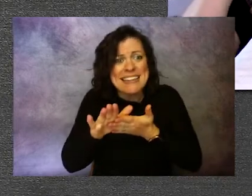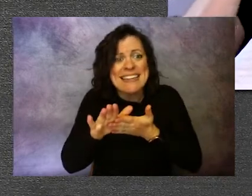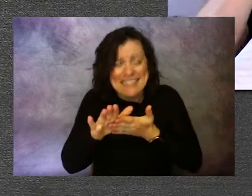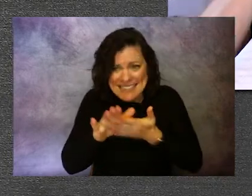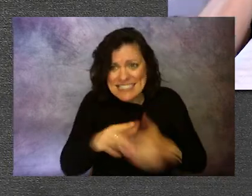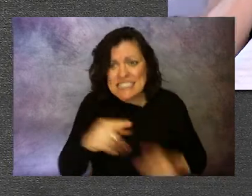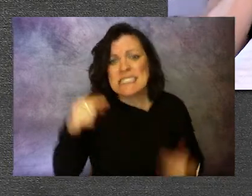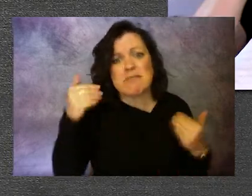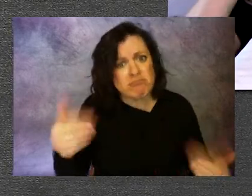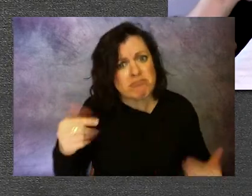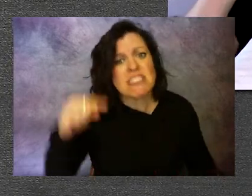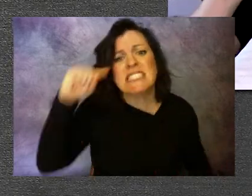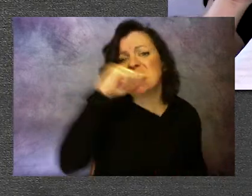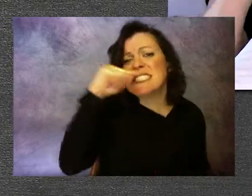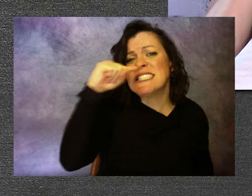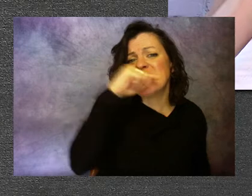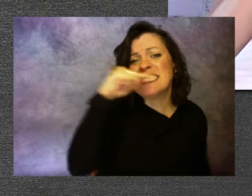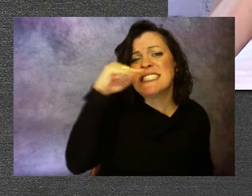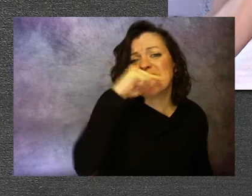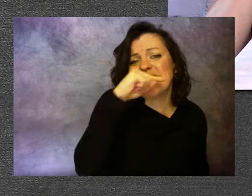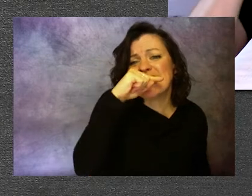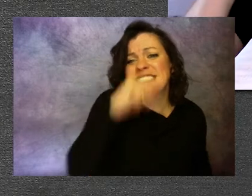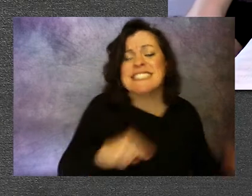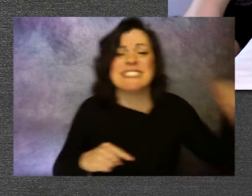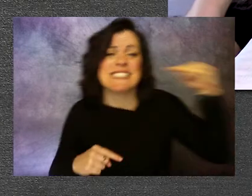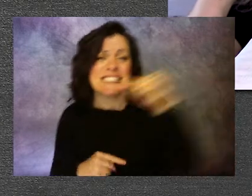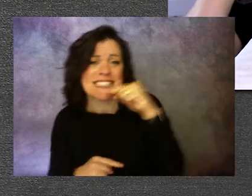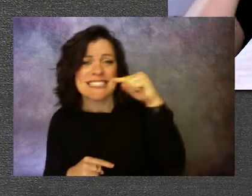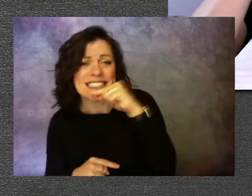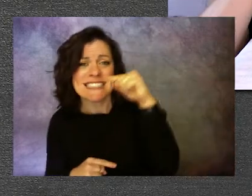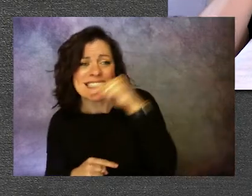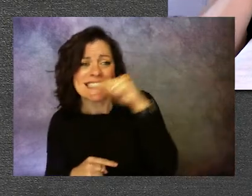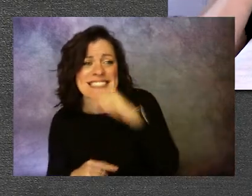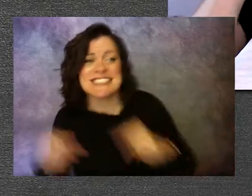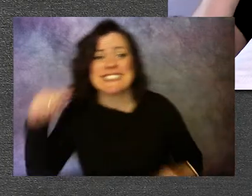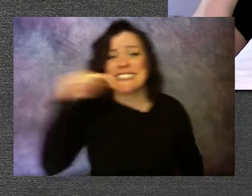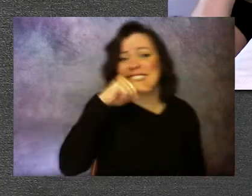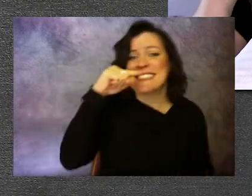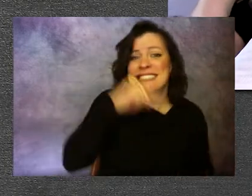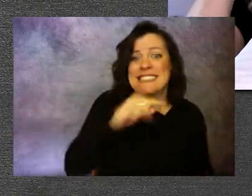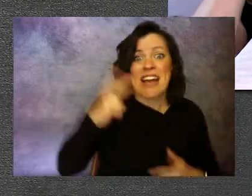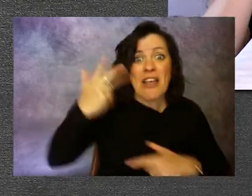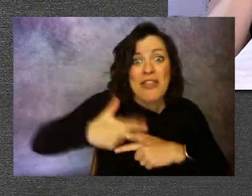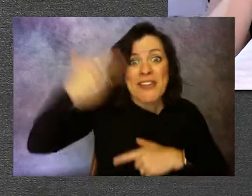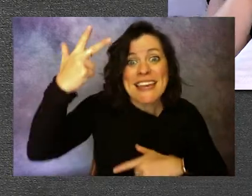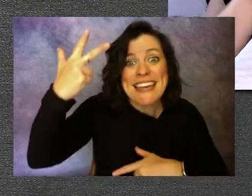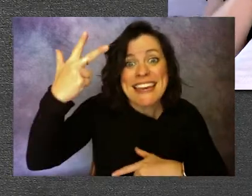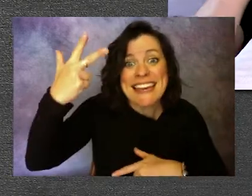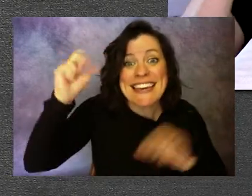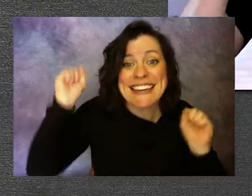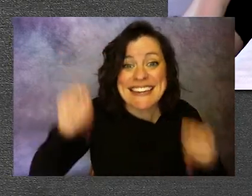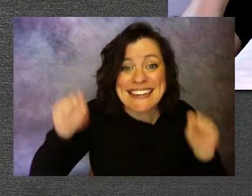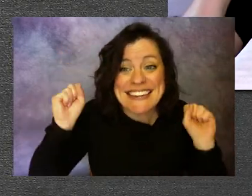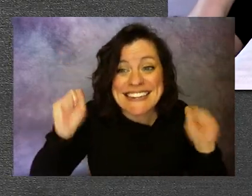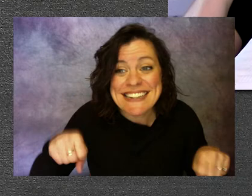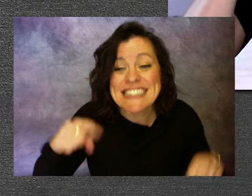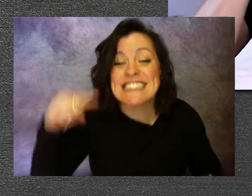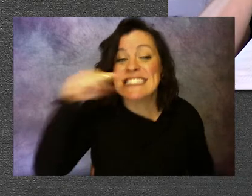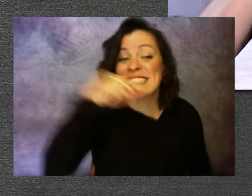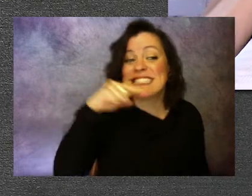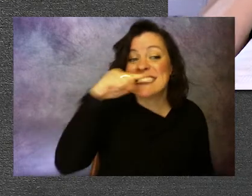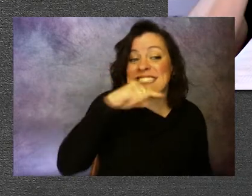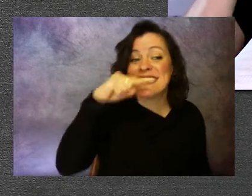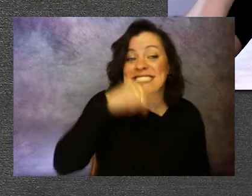neat. Brush them once, brush them twice, brush three times a day. Brush